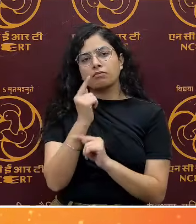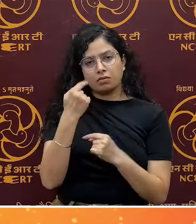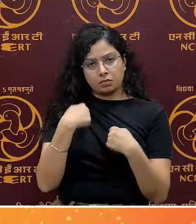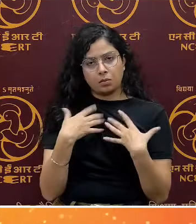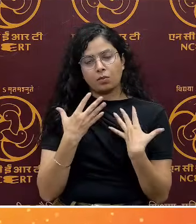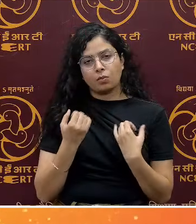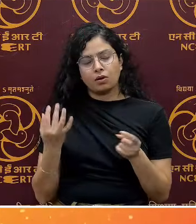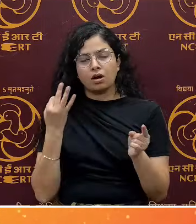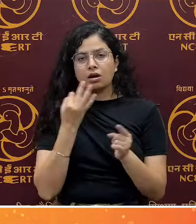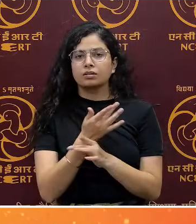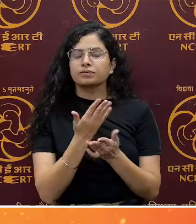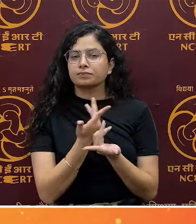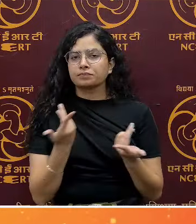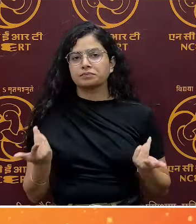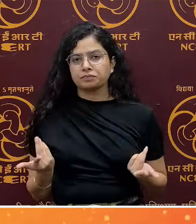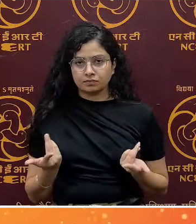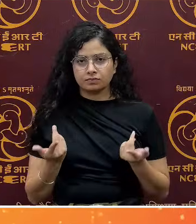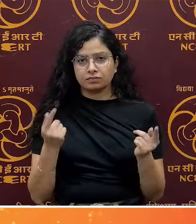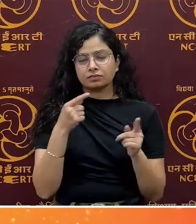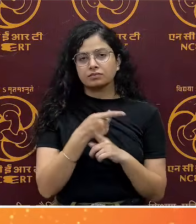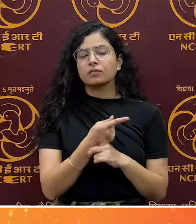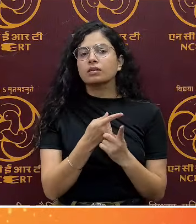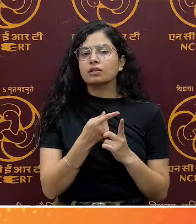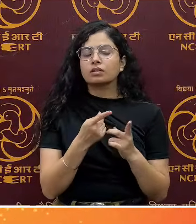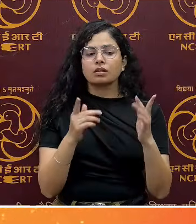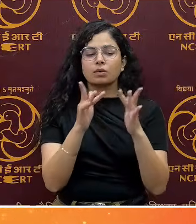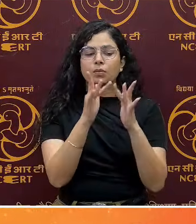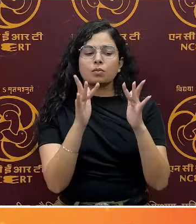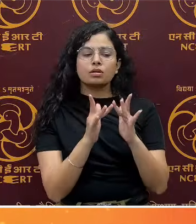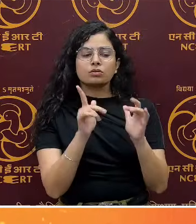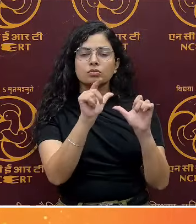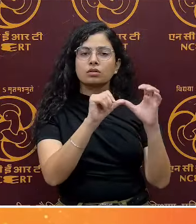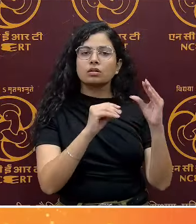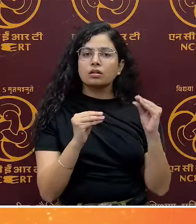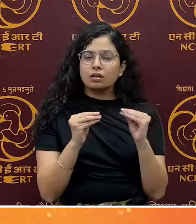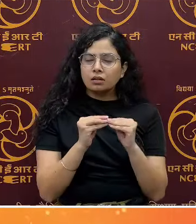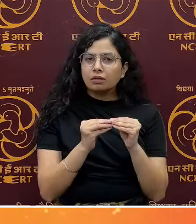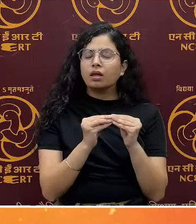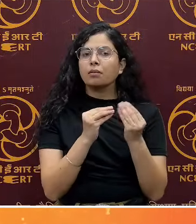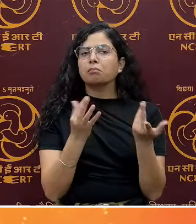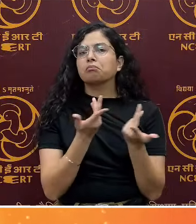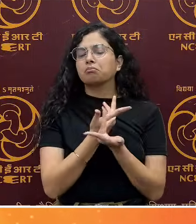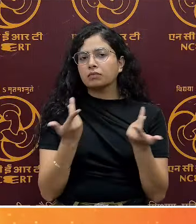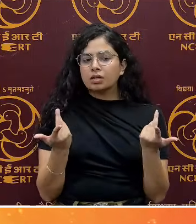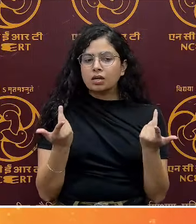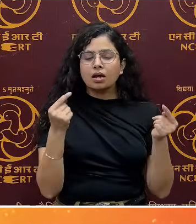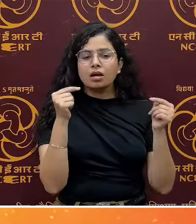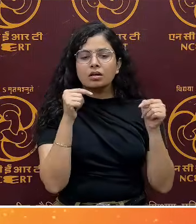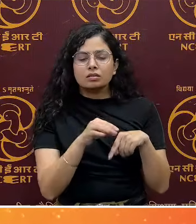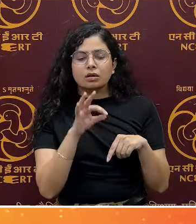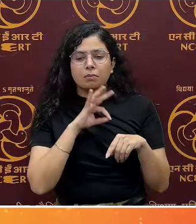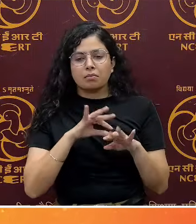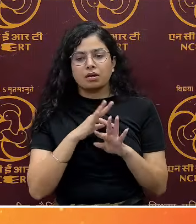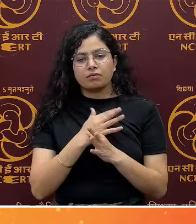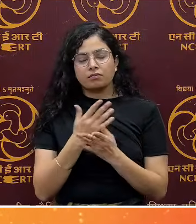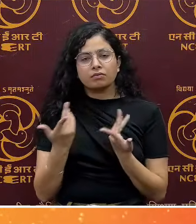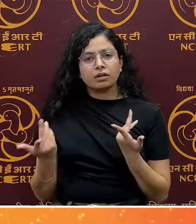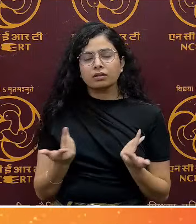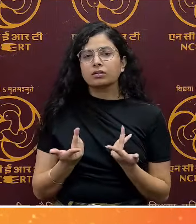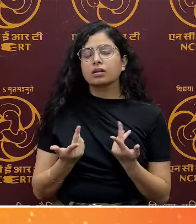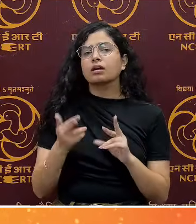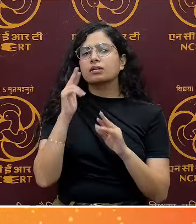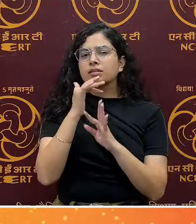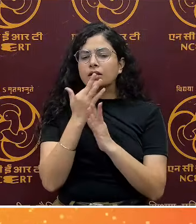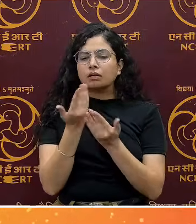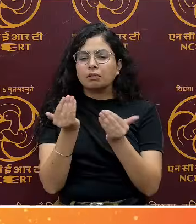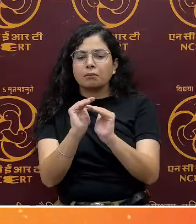would like to ask you what exactly is virtual labs, and could you also elaborate some benefits or the perks, advantages, so that our